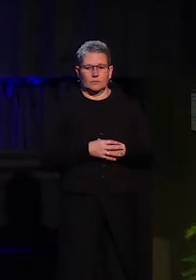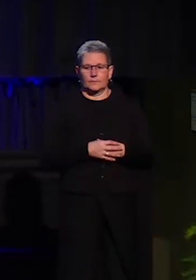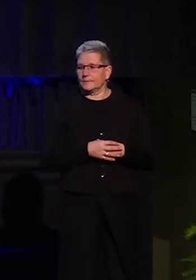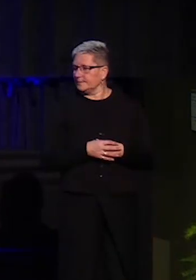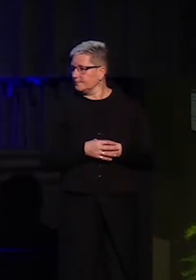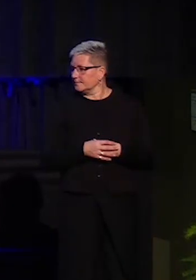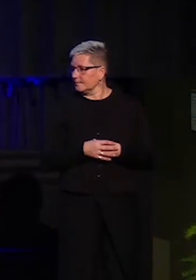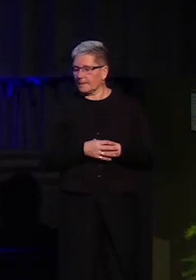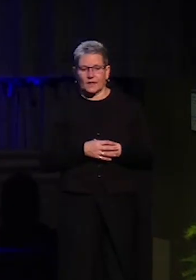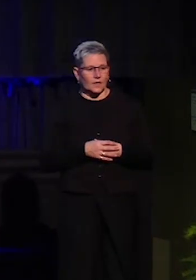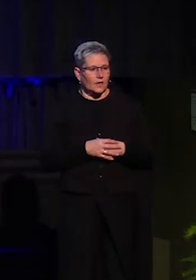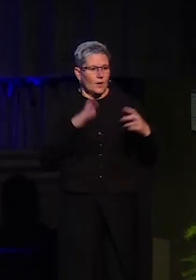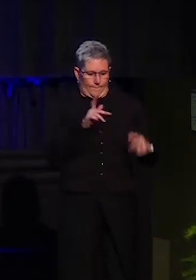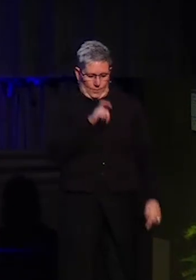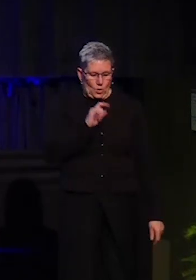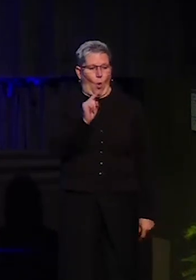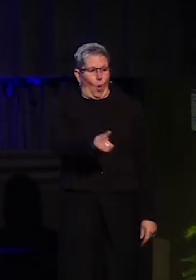For someone who's only listening,